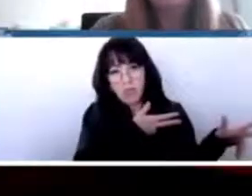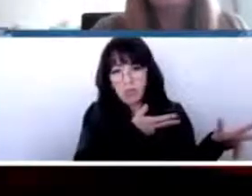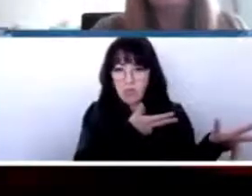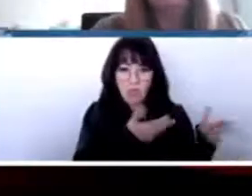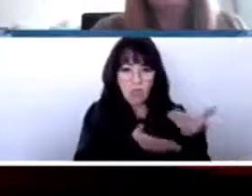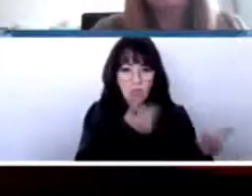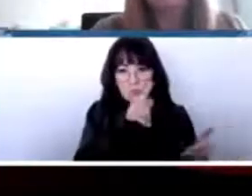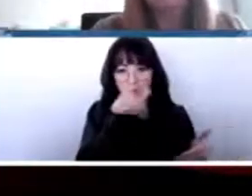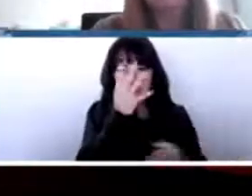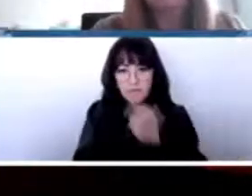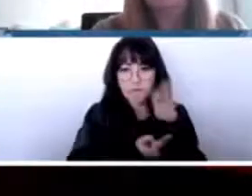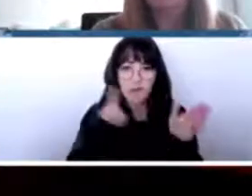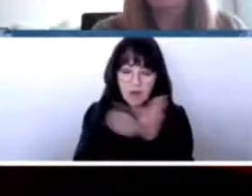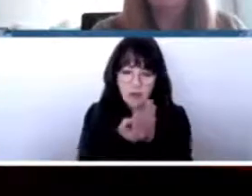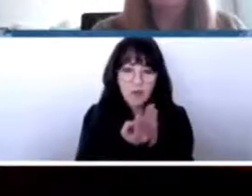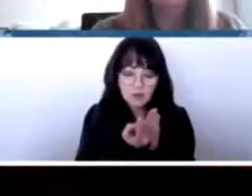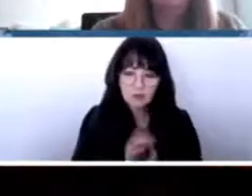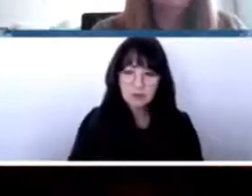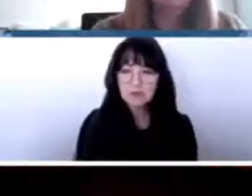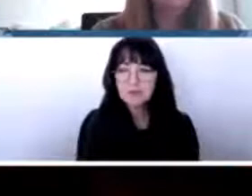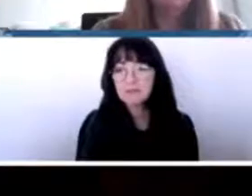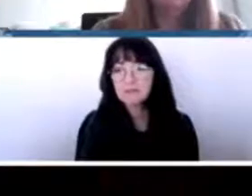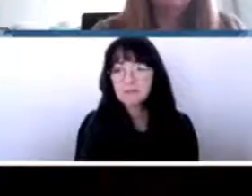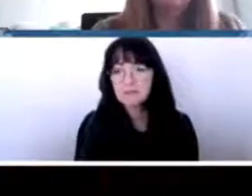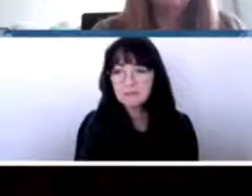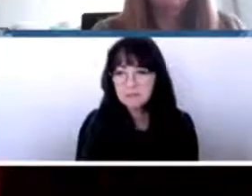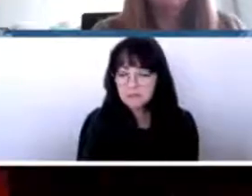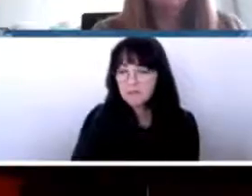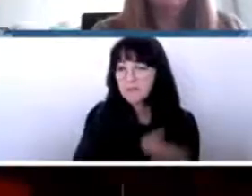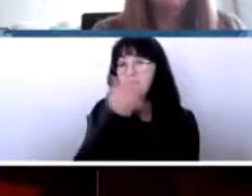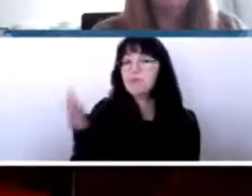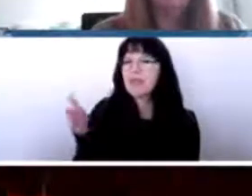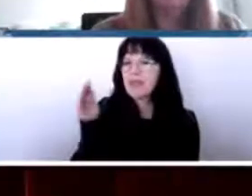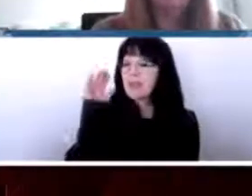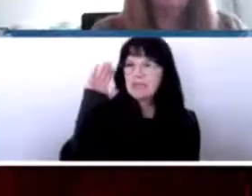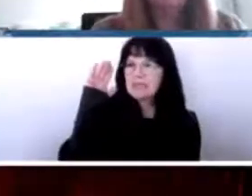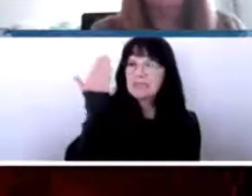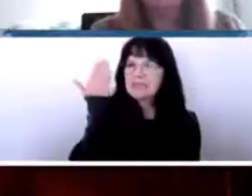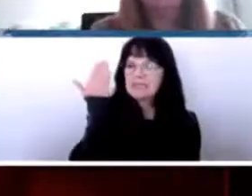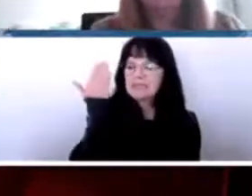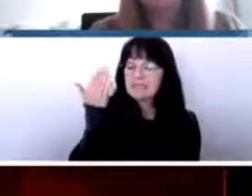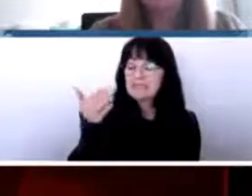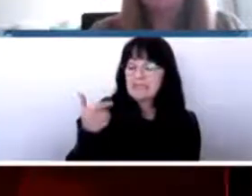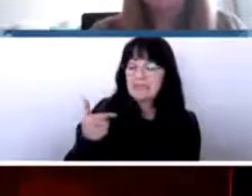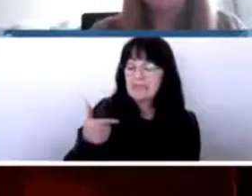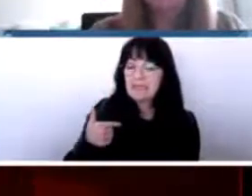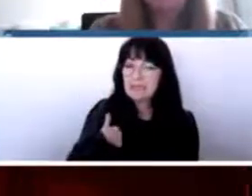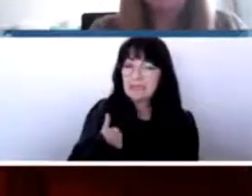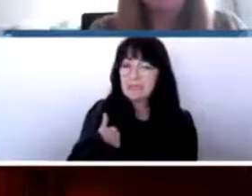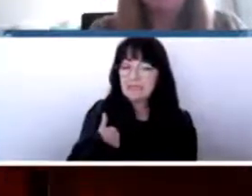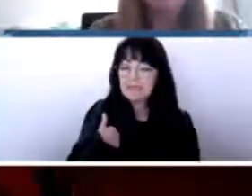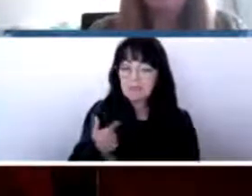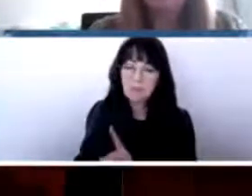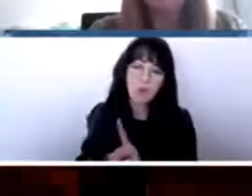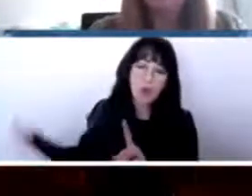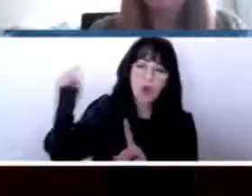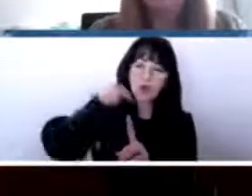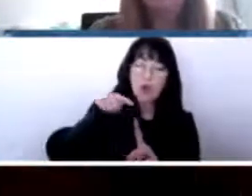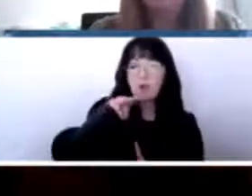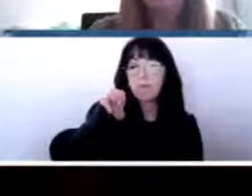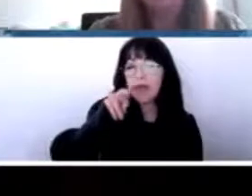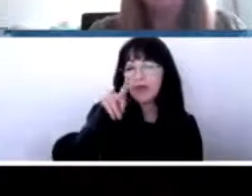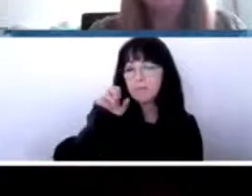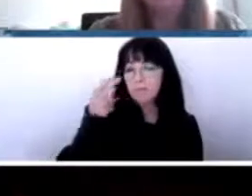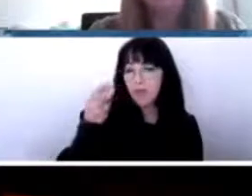Looks like I cut Meredith Newman off before she had a chance to answer ask all of her questions. So we're going to go back to Meredith from the News